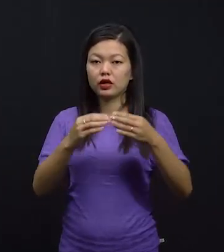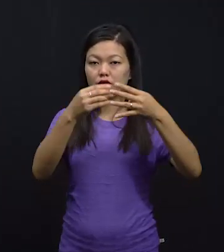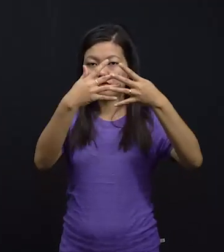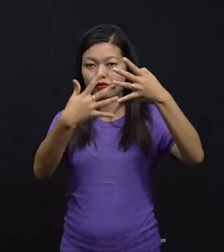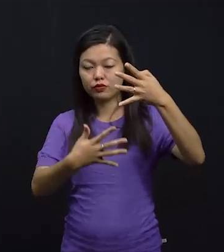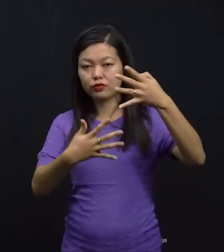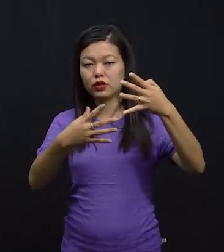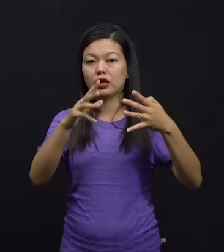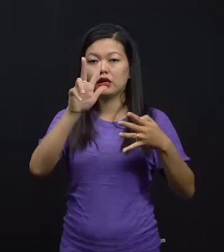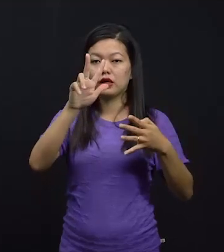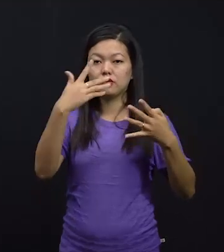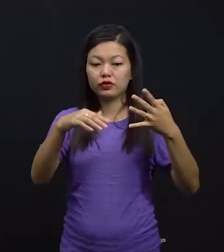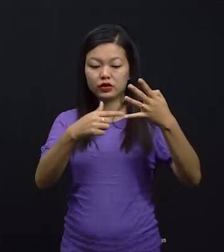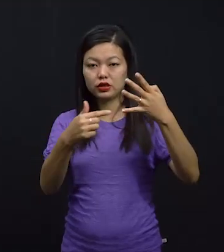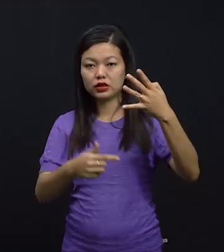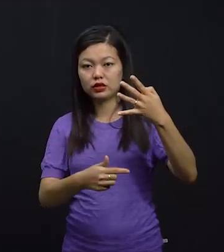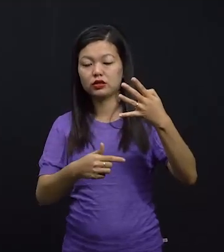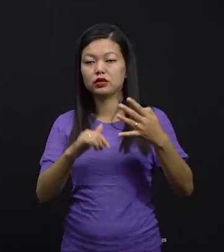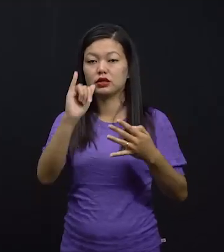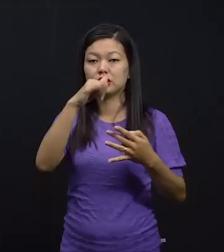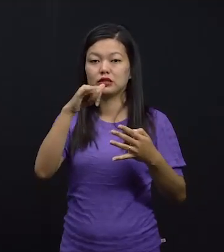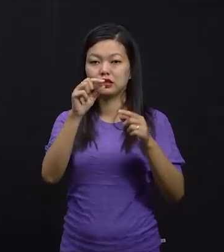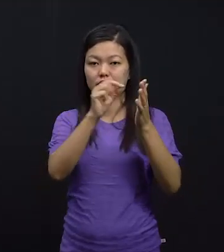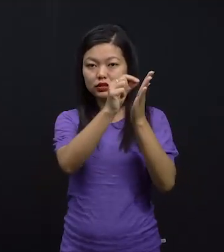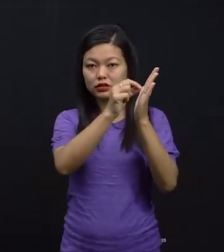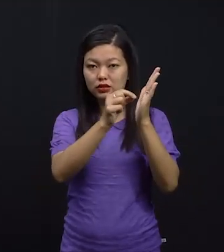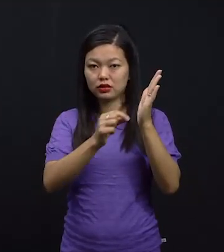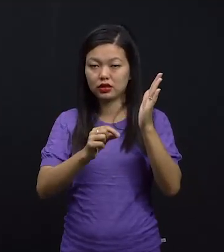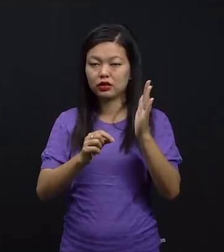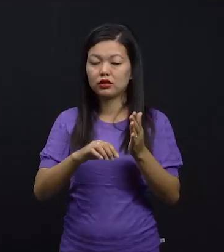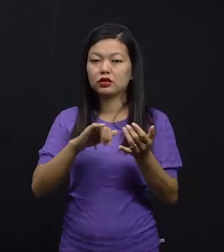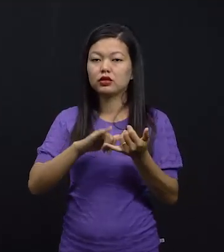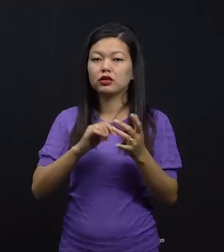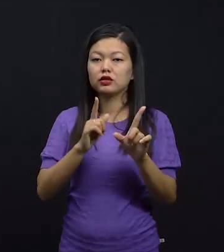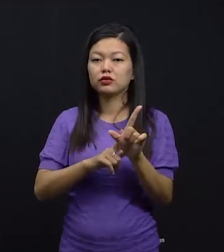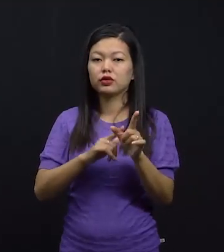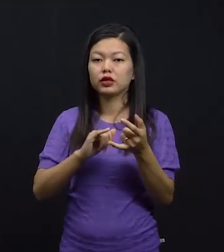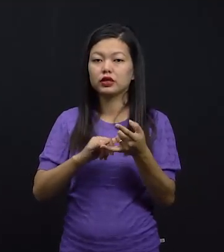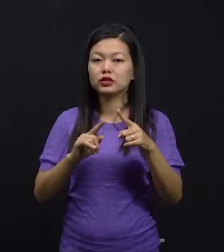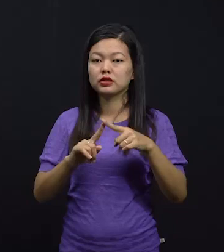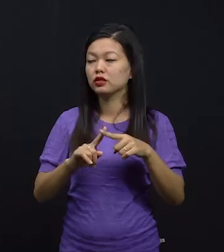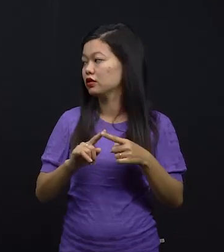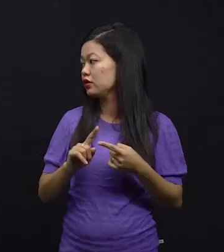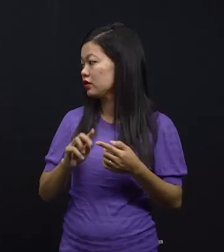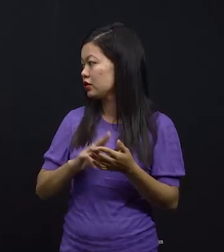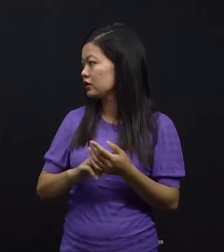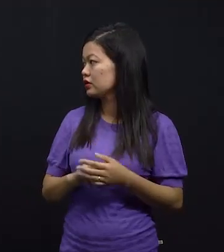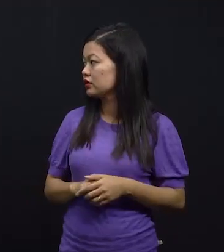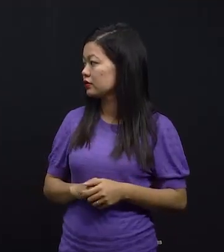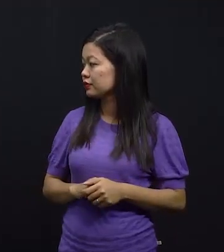scheme, which is also called the sestet. So that is about the poem, the system that the poet had